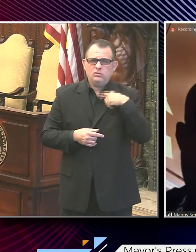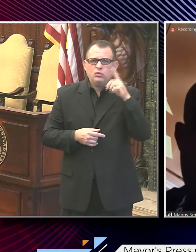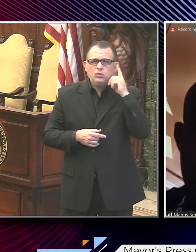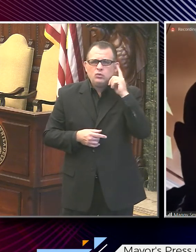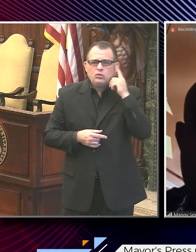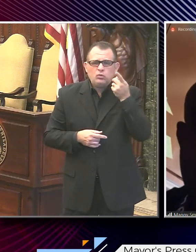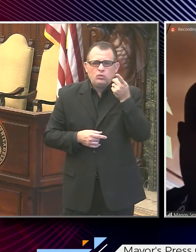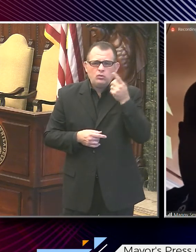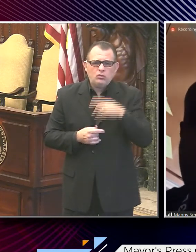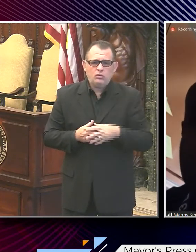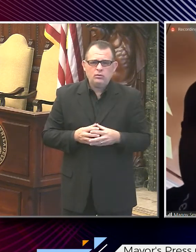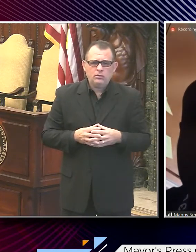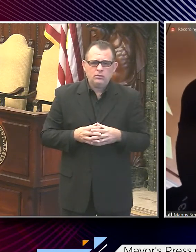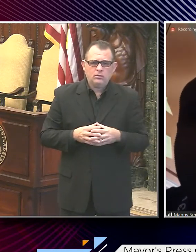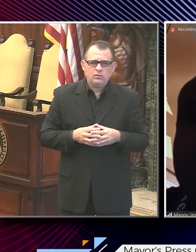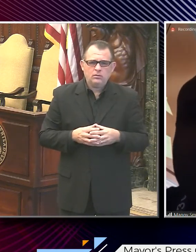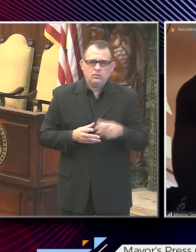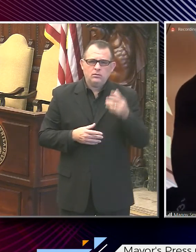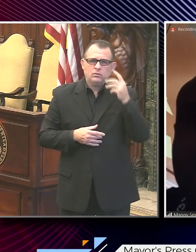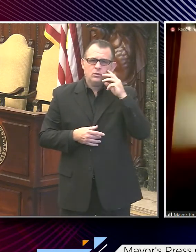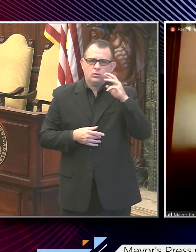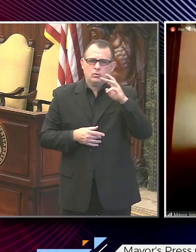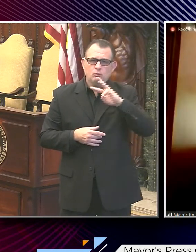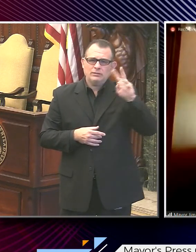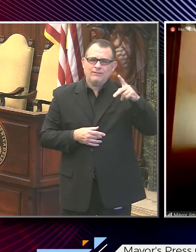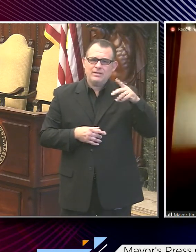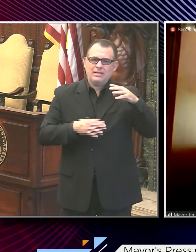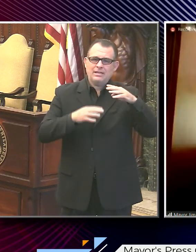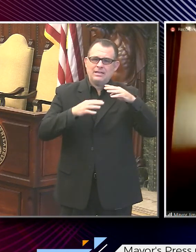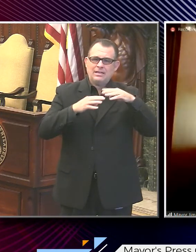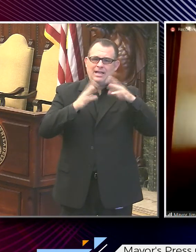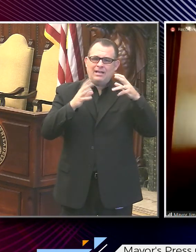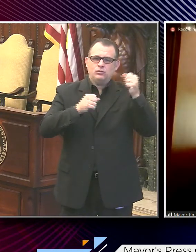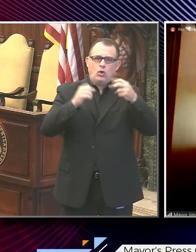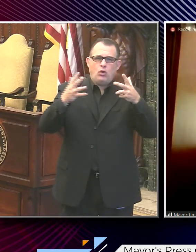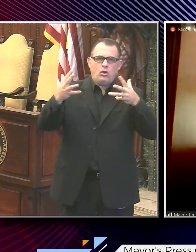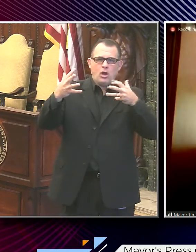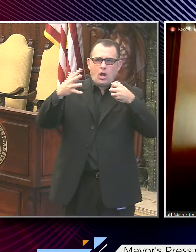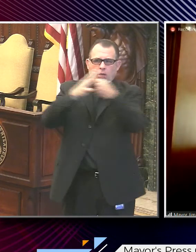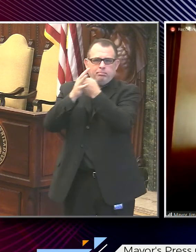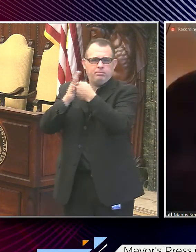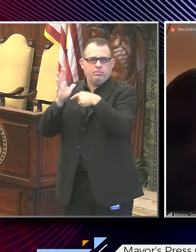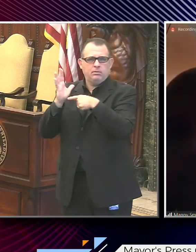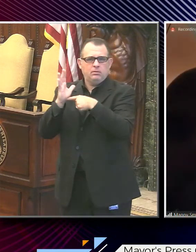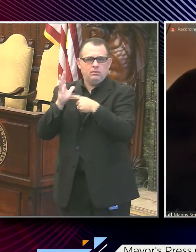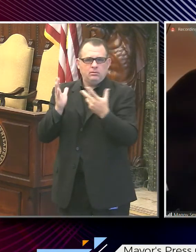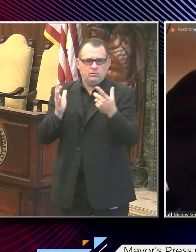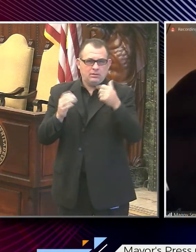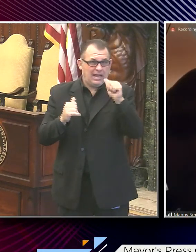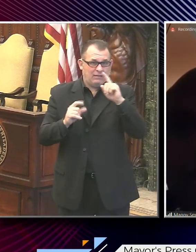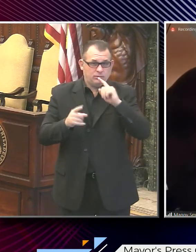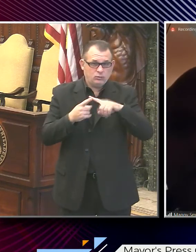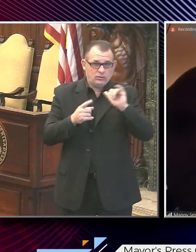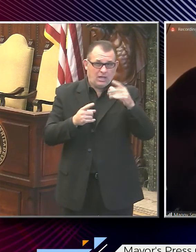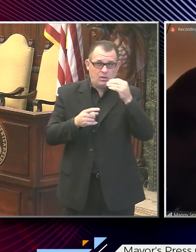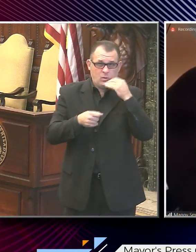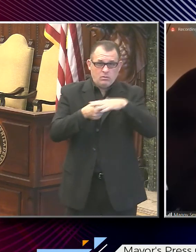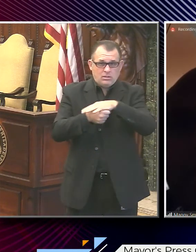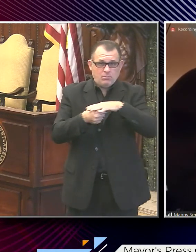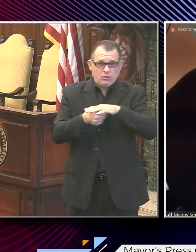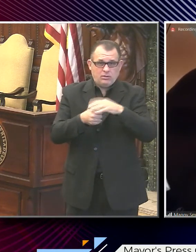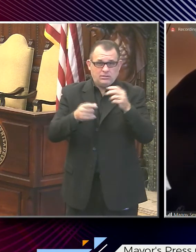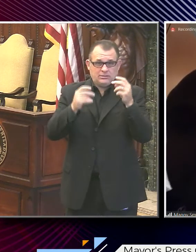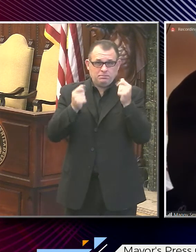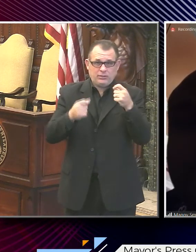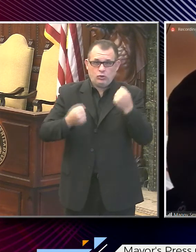terrible accident in West Philly. A car crashed into a house. Yeah, it's horrible. Any reaction to neighbors who say speeding cars in